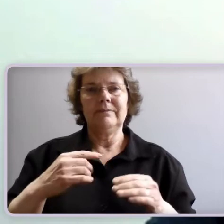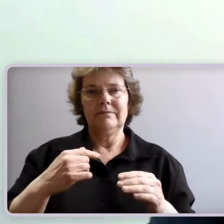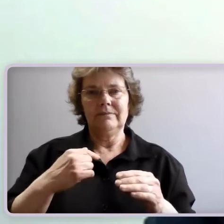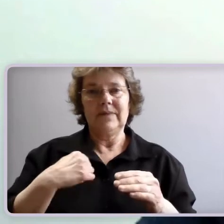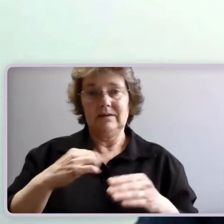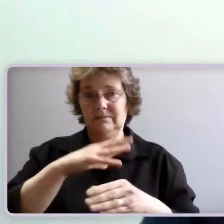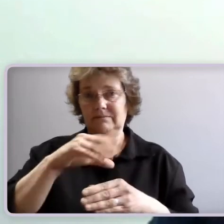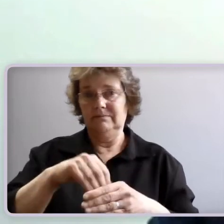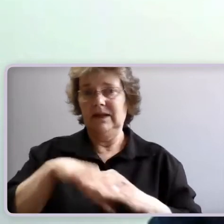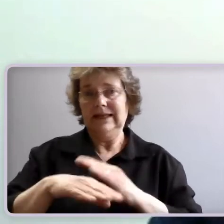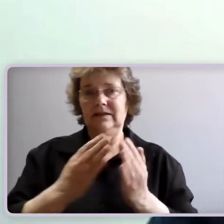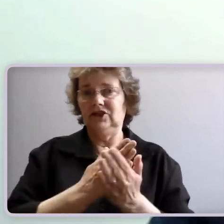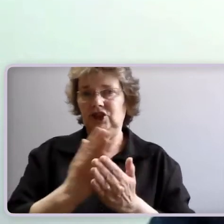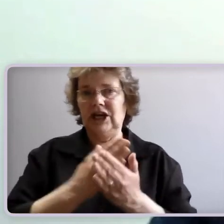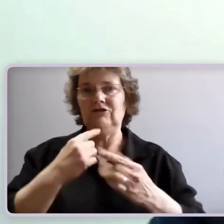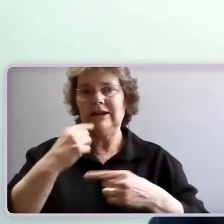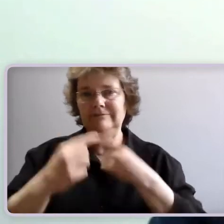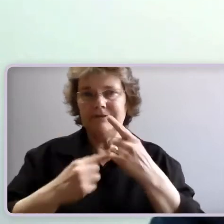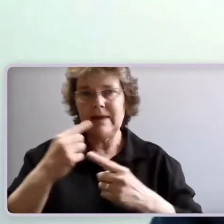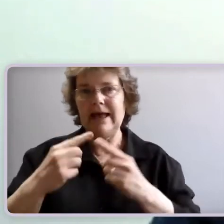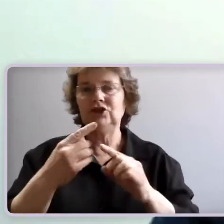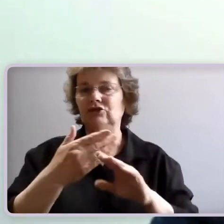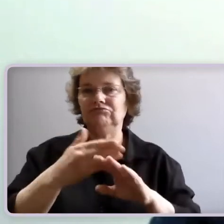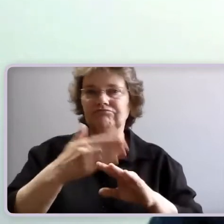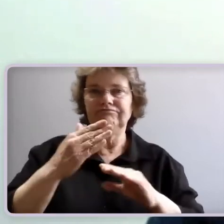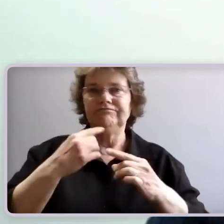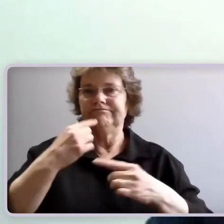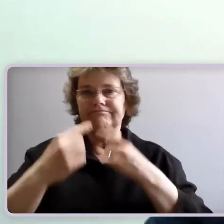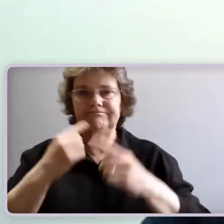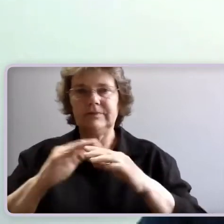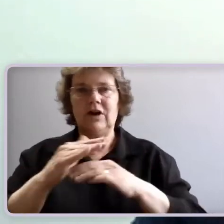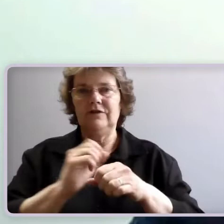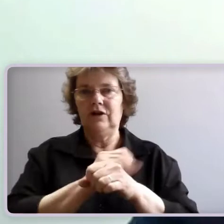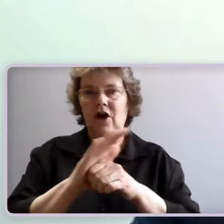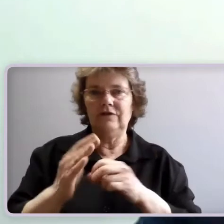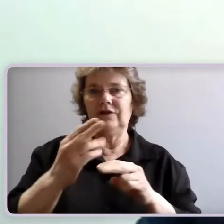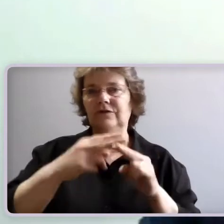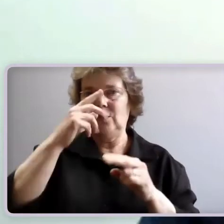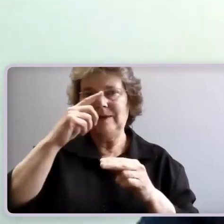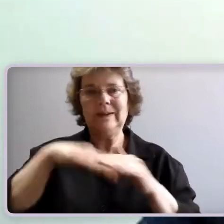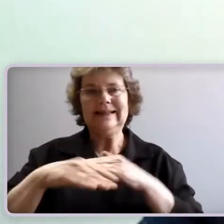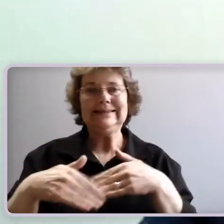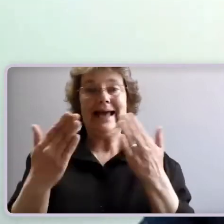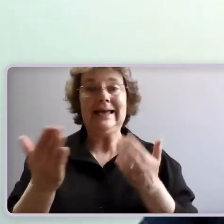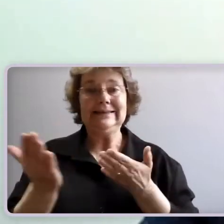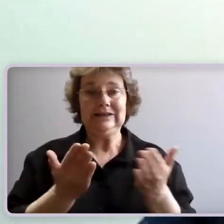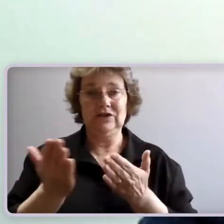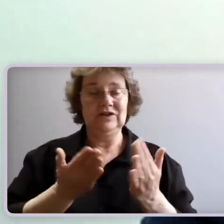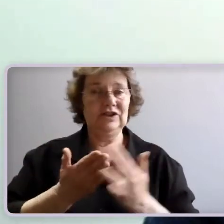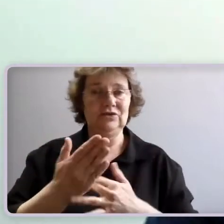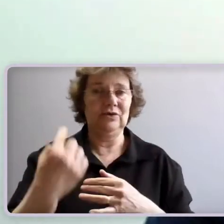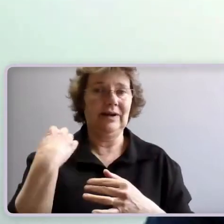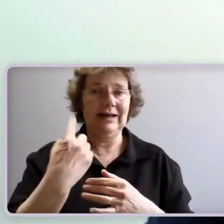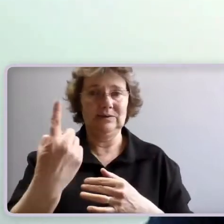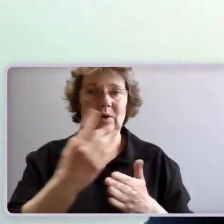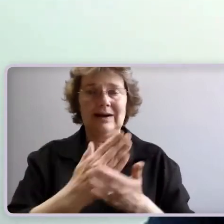up-to-date information on COVID to people in day services for the past year and a half. I